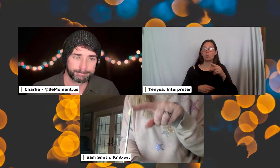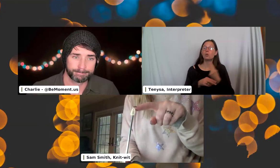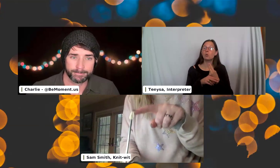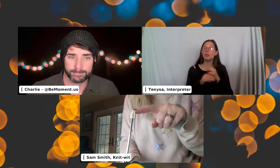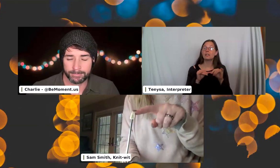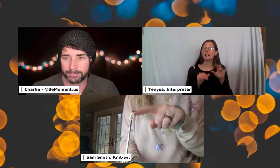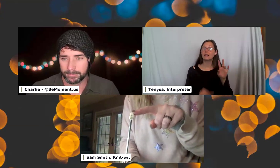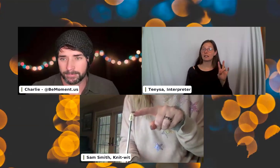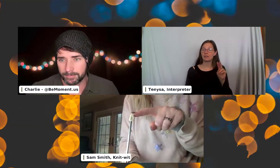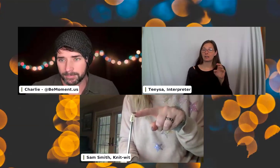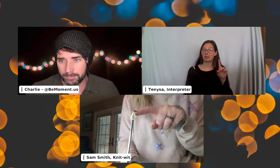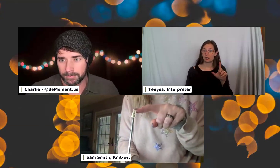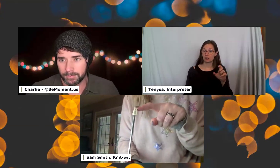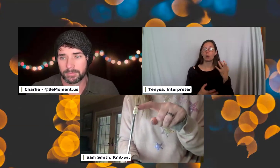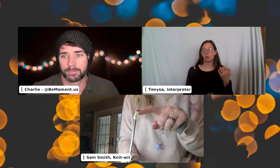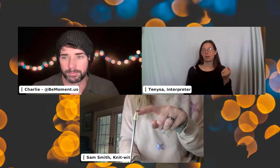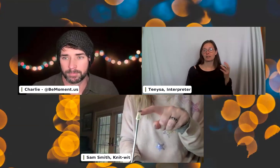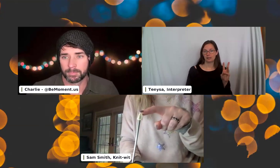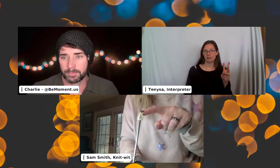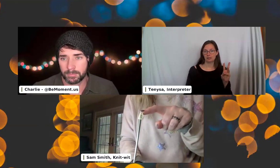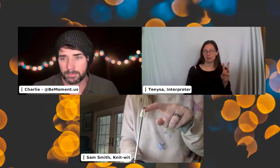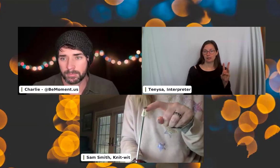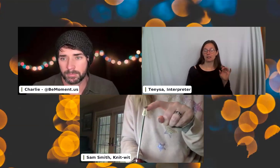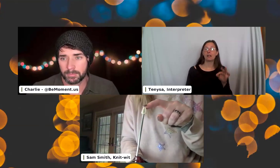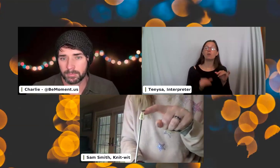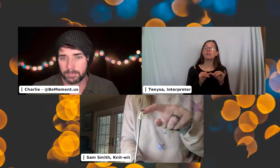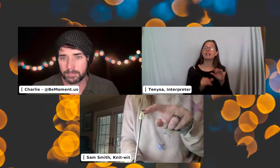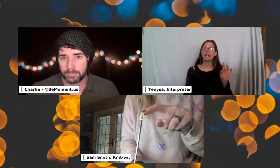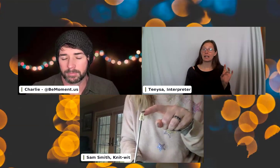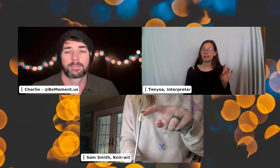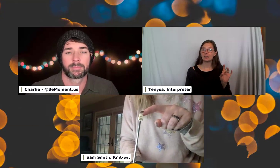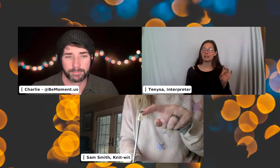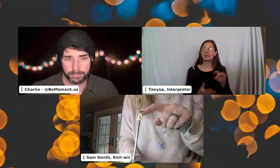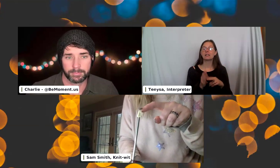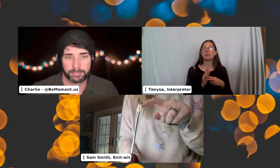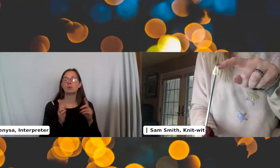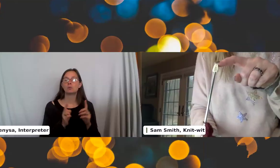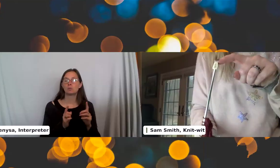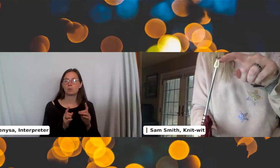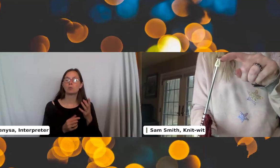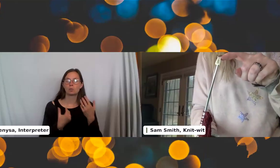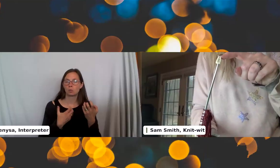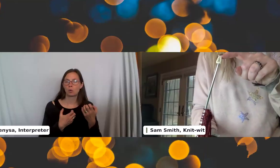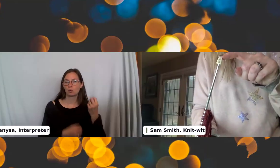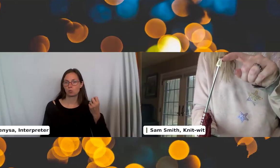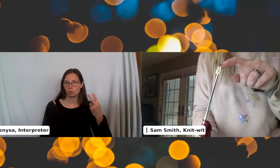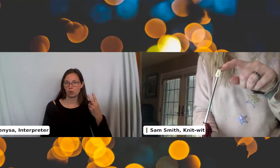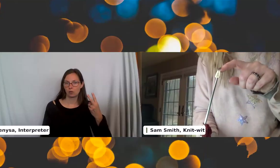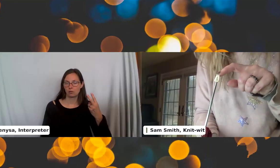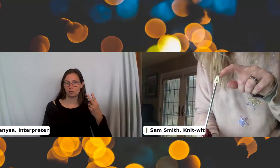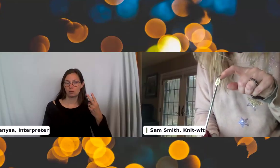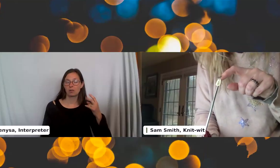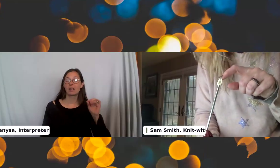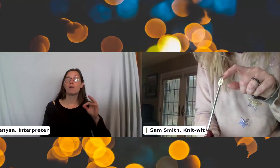needle, you want 16 stitches. If you're on a size eight needle, you're going to want 12. And if you are on a